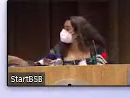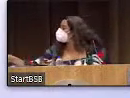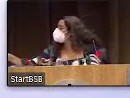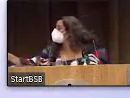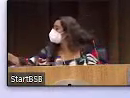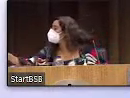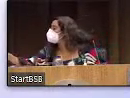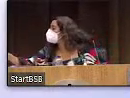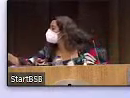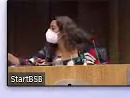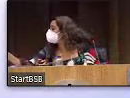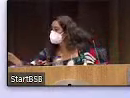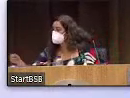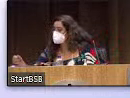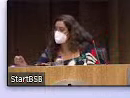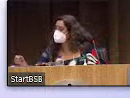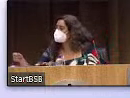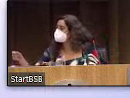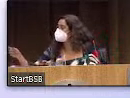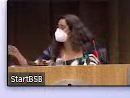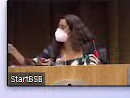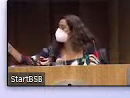Let's go.